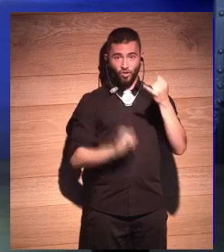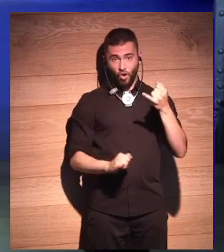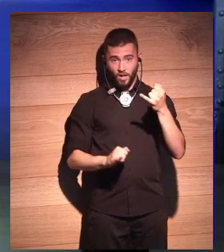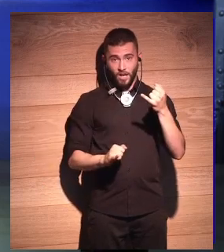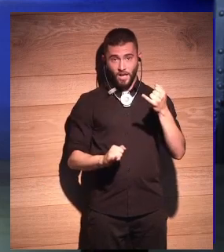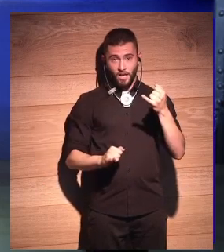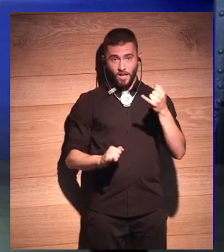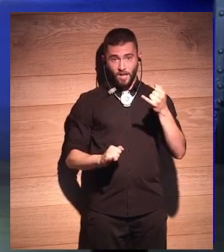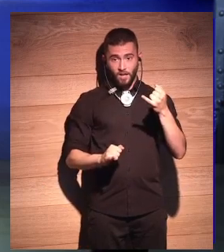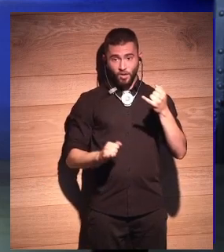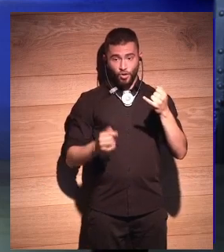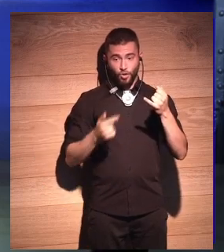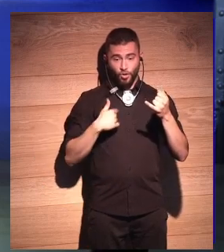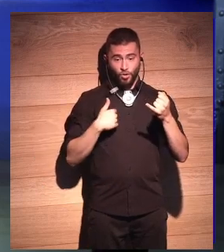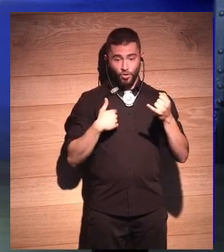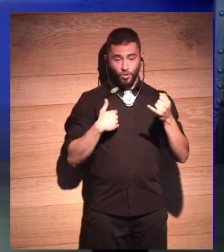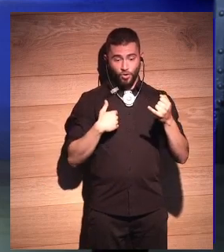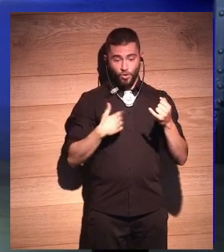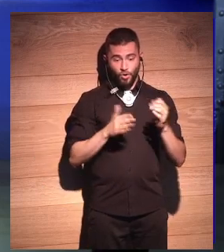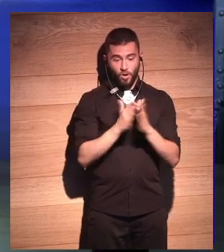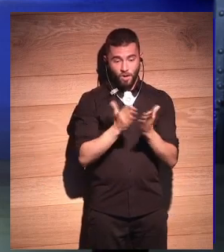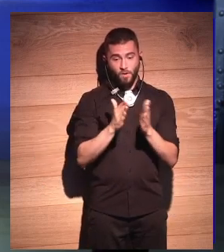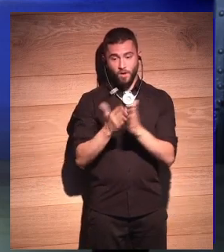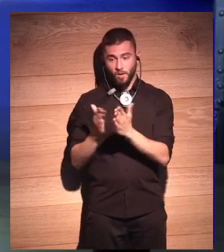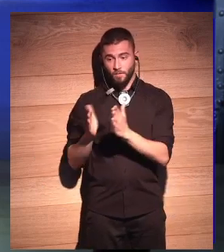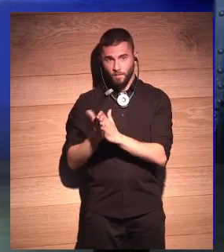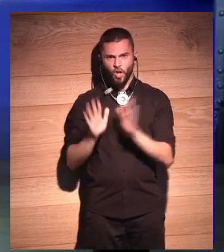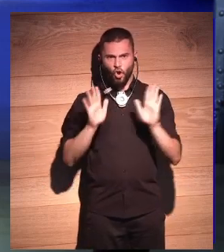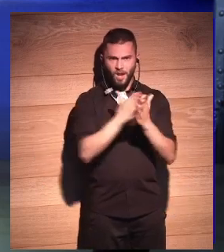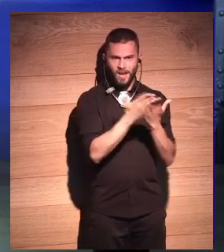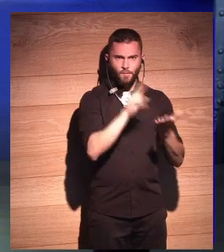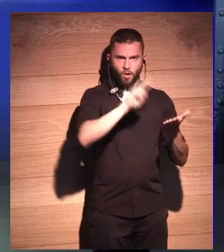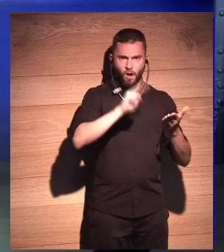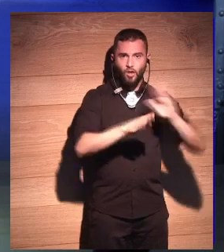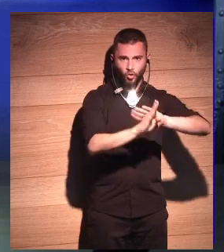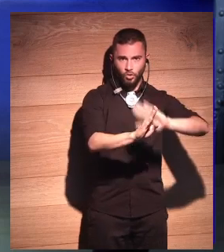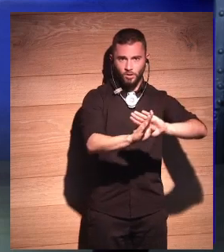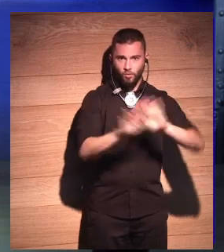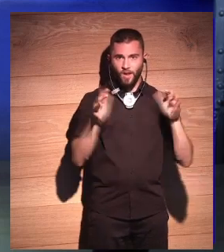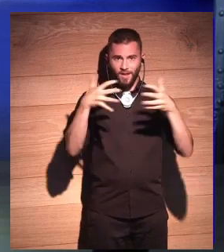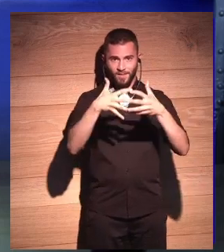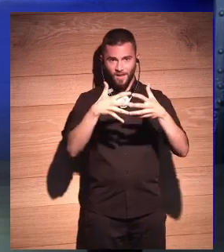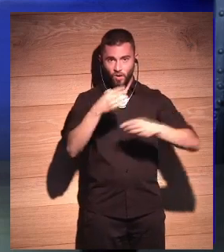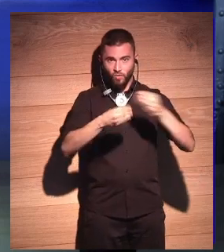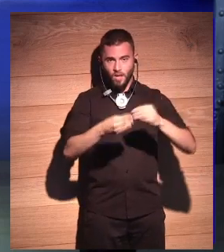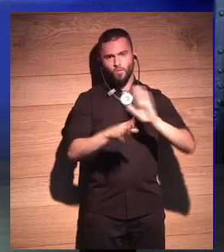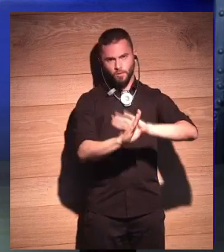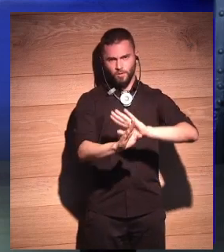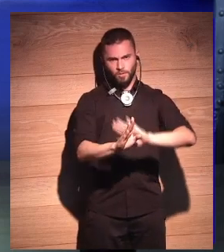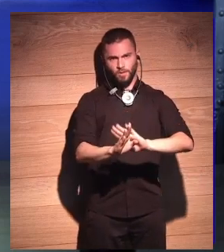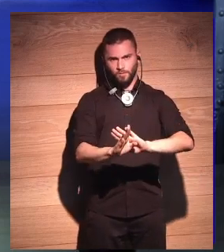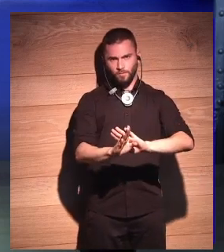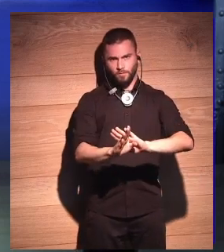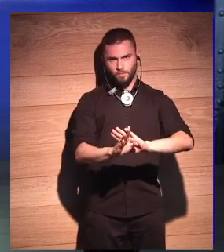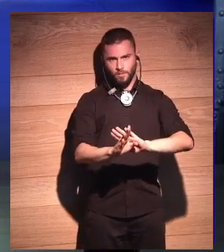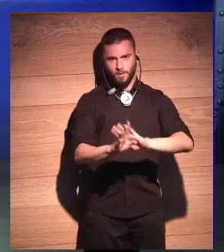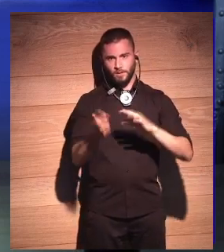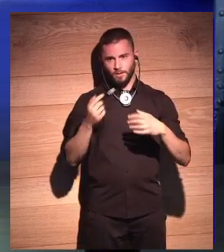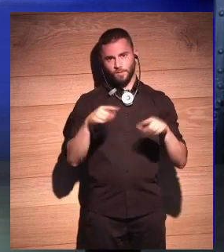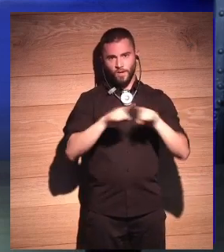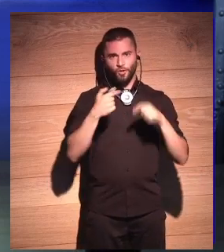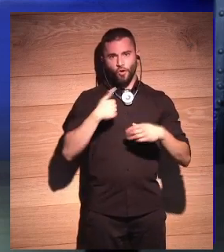books. And I still use the internet. Despite living in the future. I've probably got the best